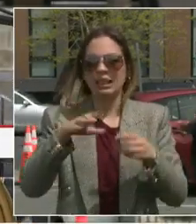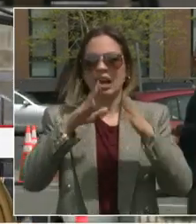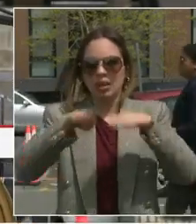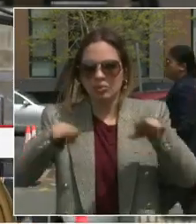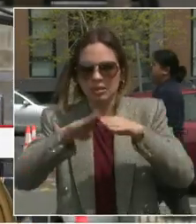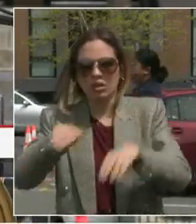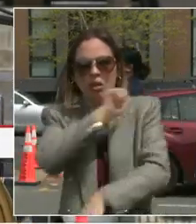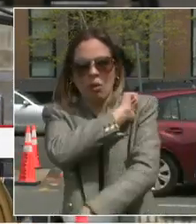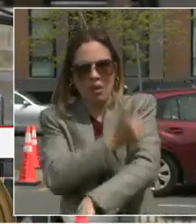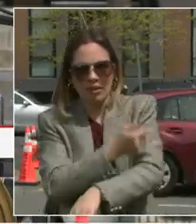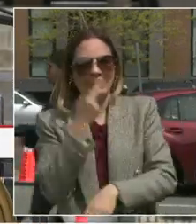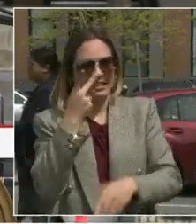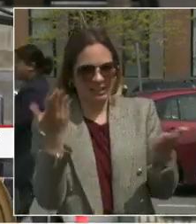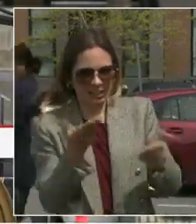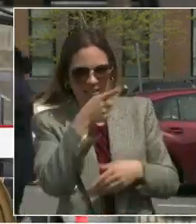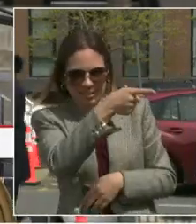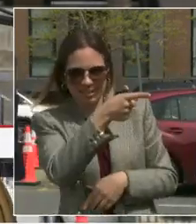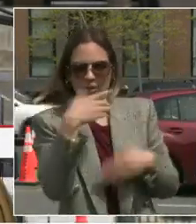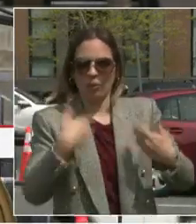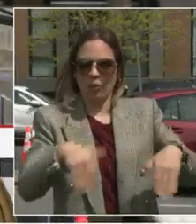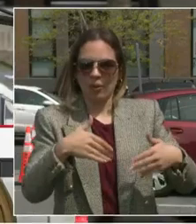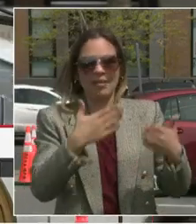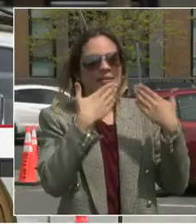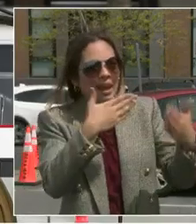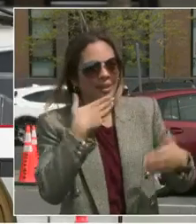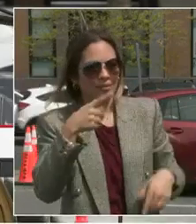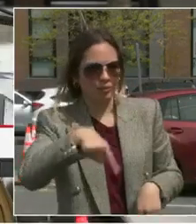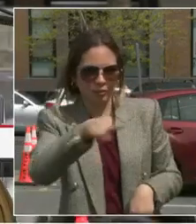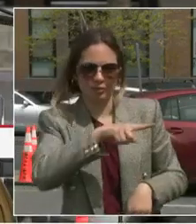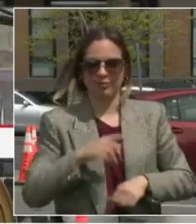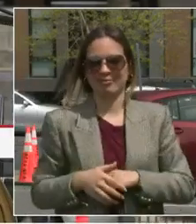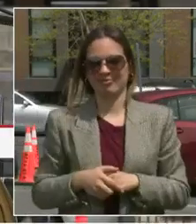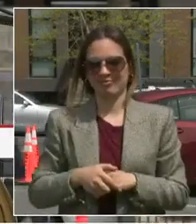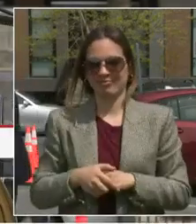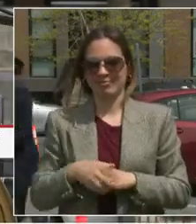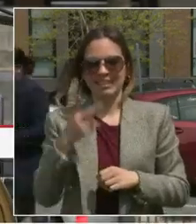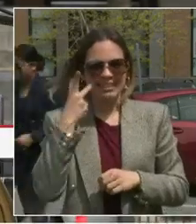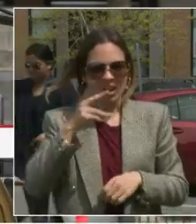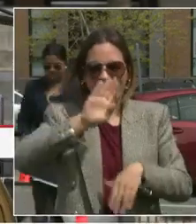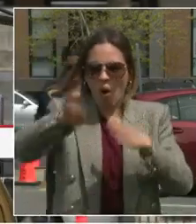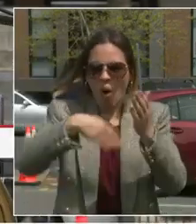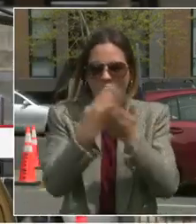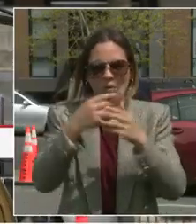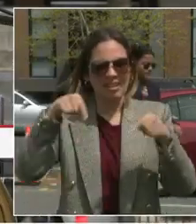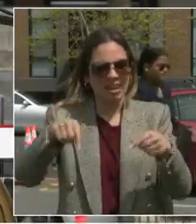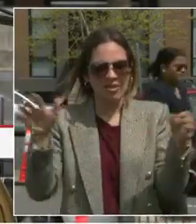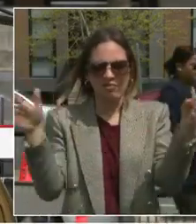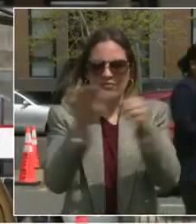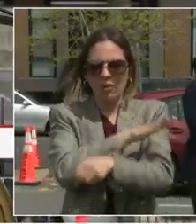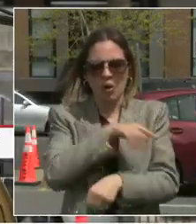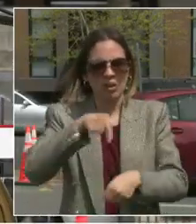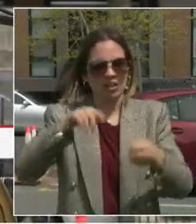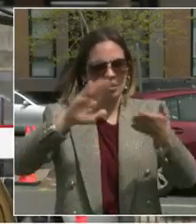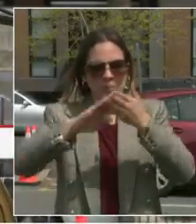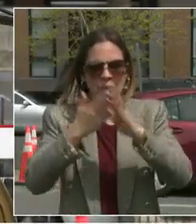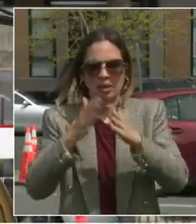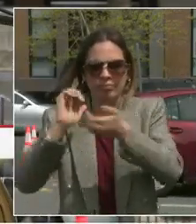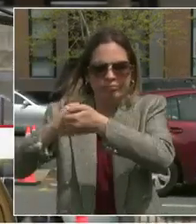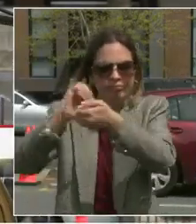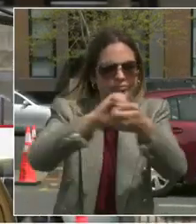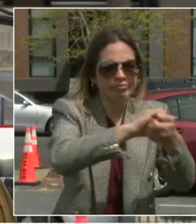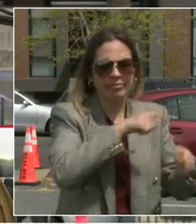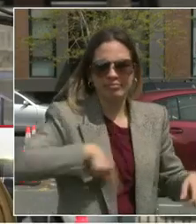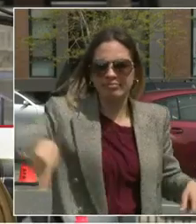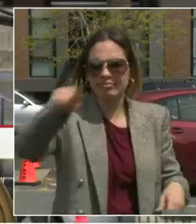DC Housing Authority. And as I mentioned earlier, this is an all-of-community effort. It is an effort of partnership. So again, I'm thrilled